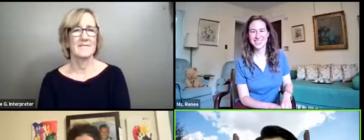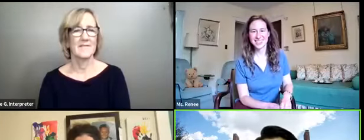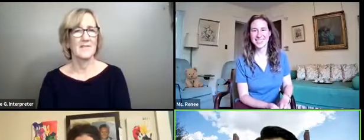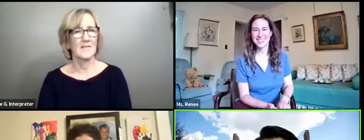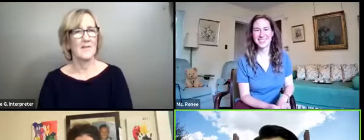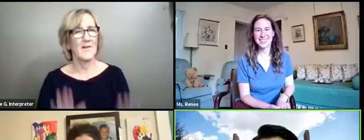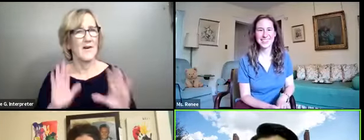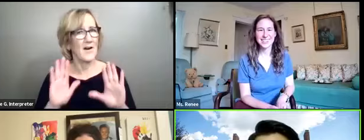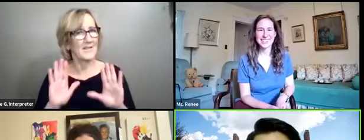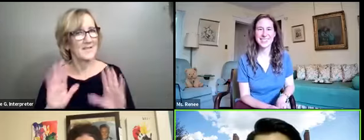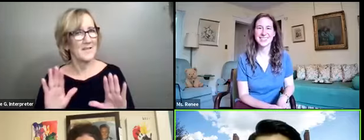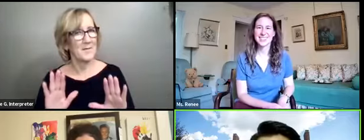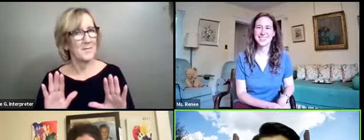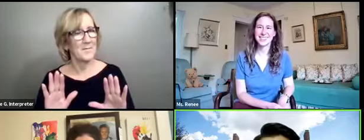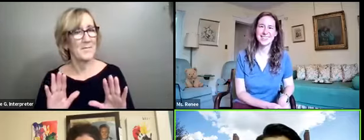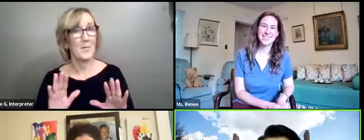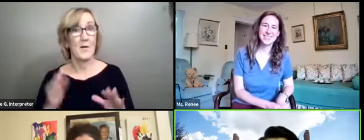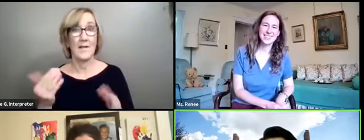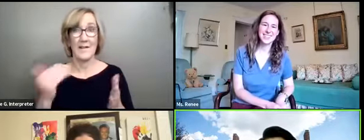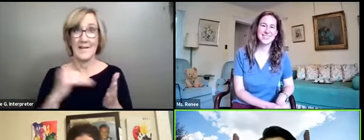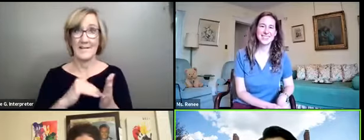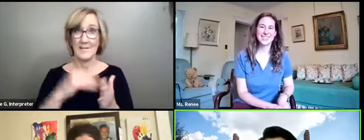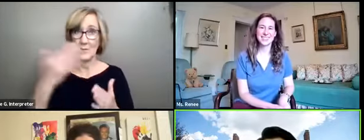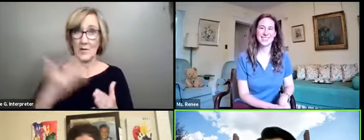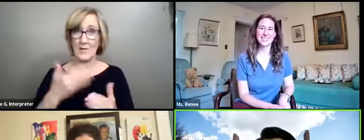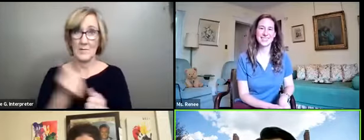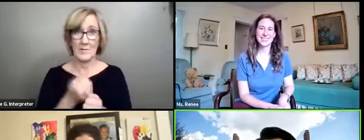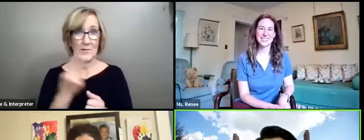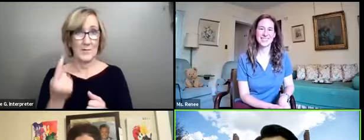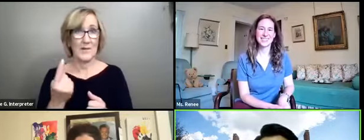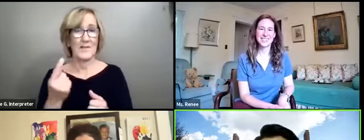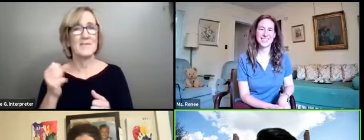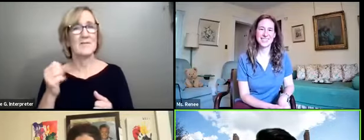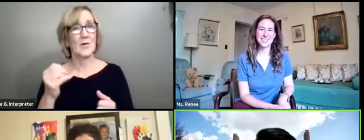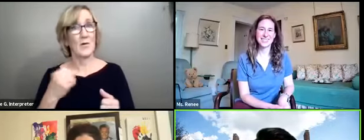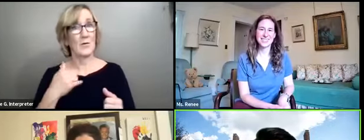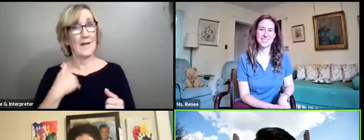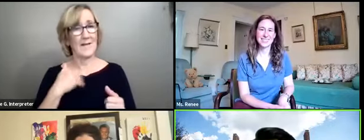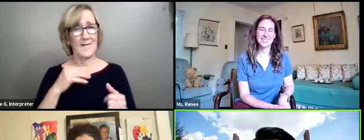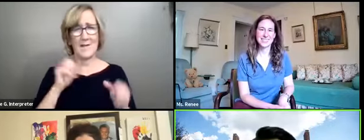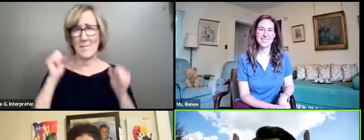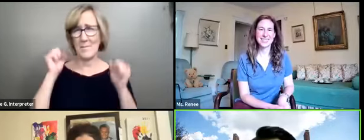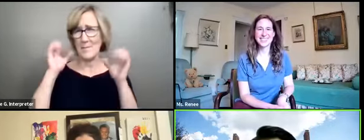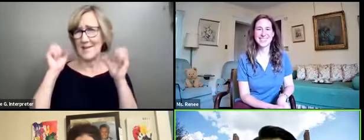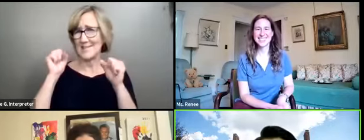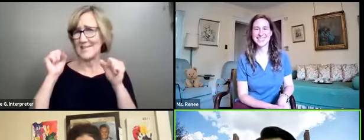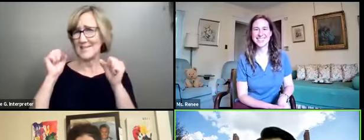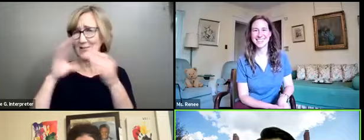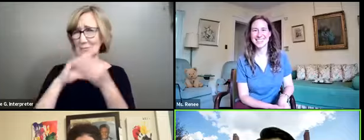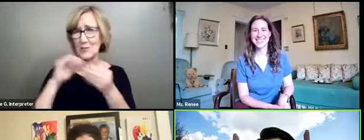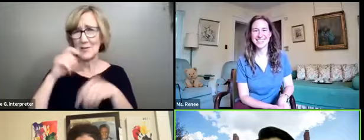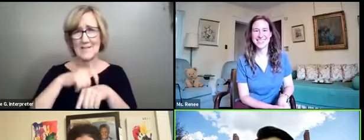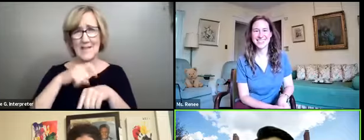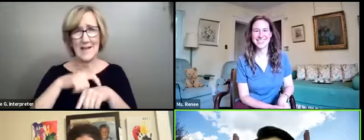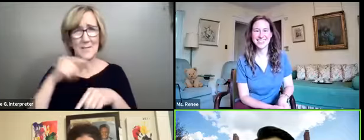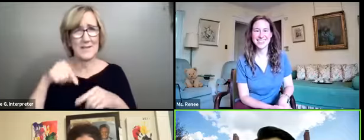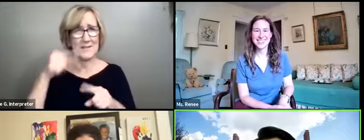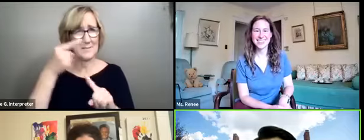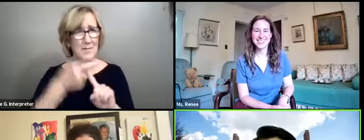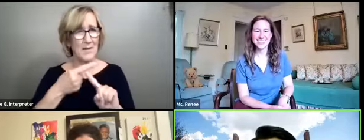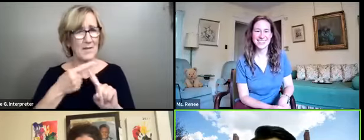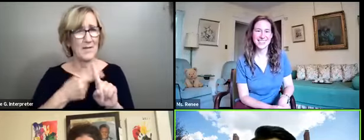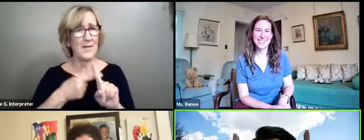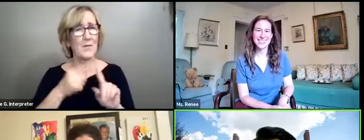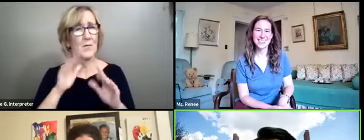Awesome. Well, once again, welcome everybody. So we have an amazing story time for you this month. We have some amazing guests with us,